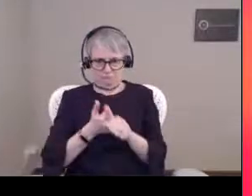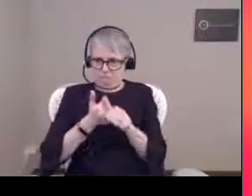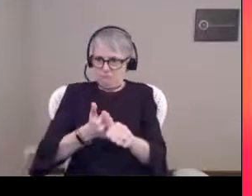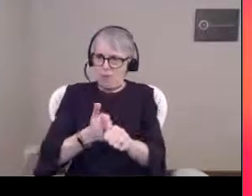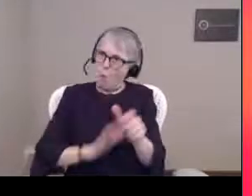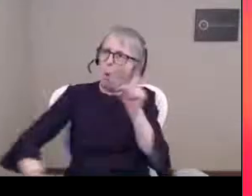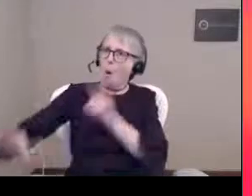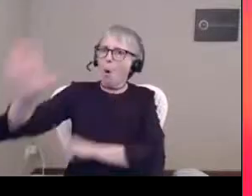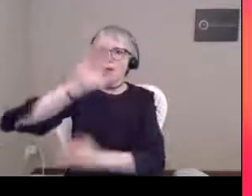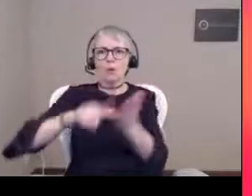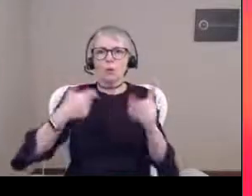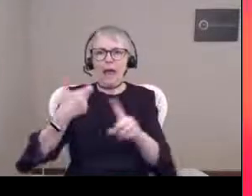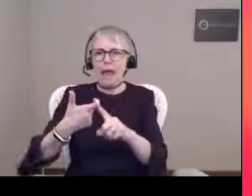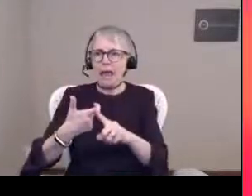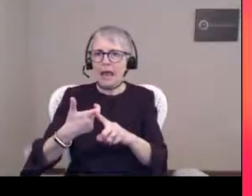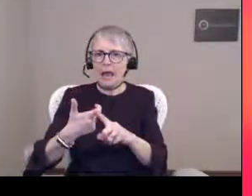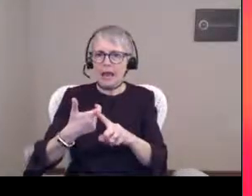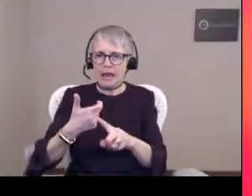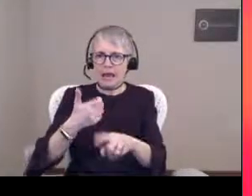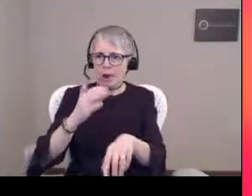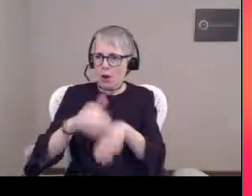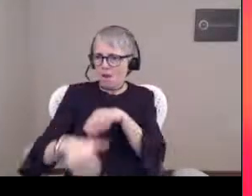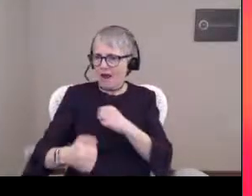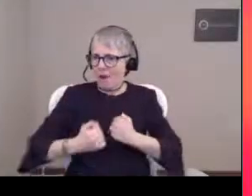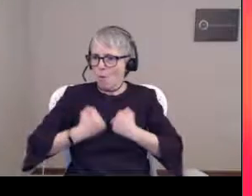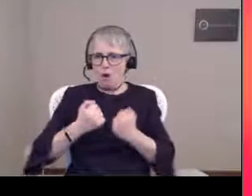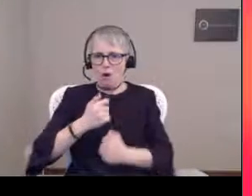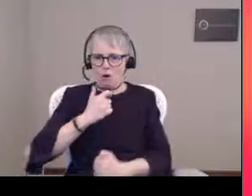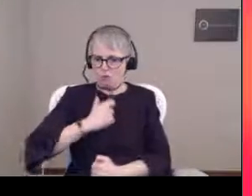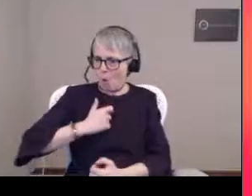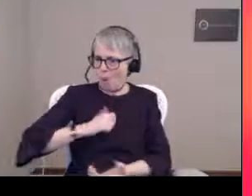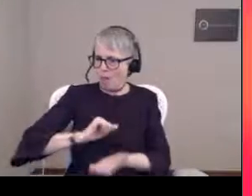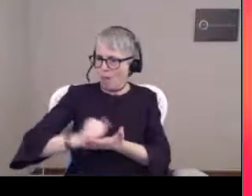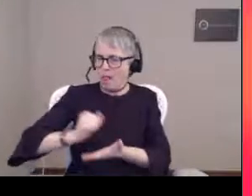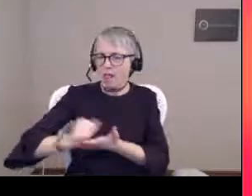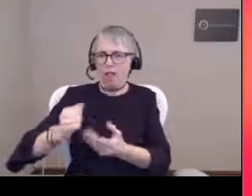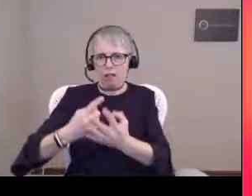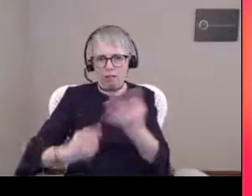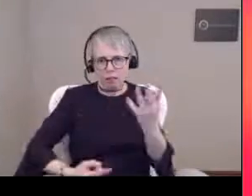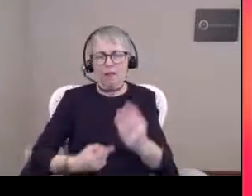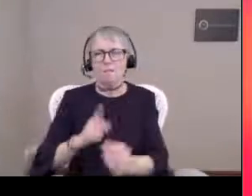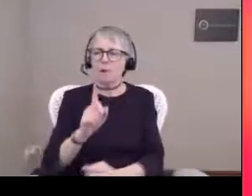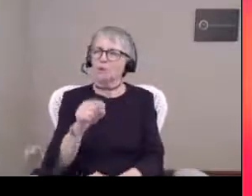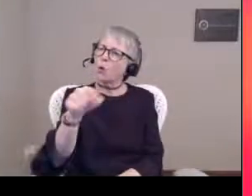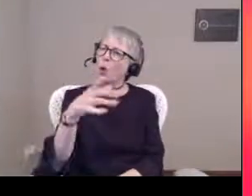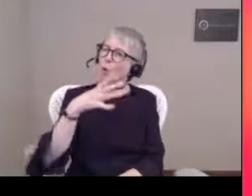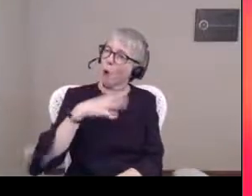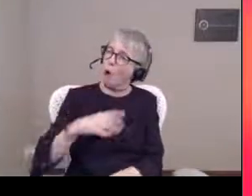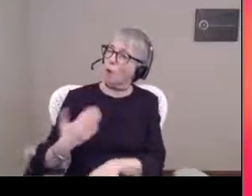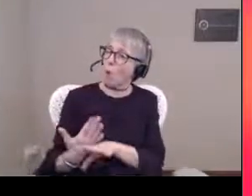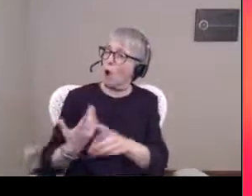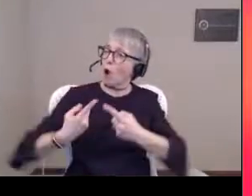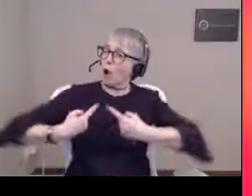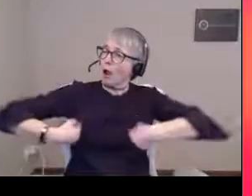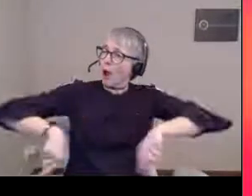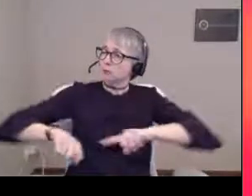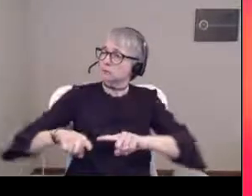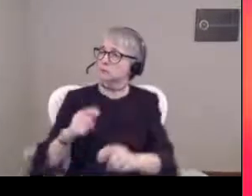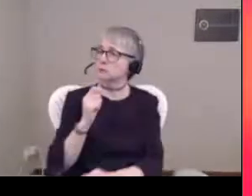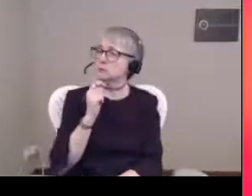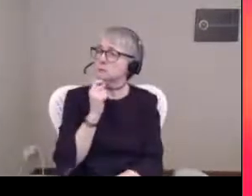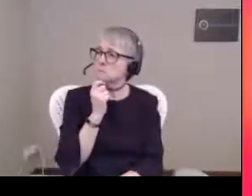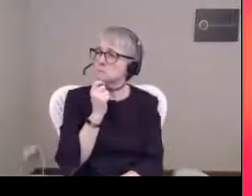and how to put your best version forward for the opportunities. So I would say fundamentally, passion for the brand is still